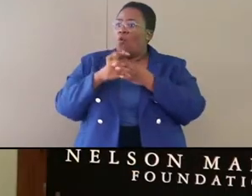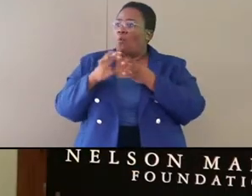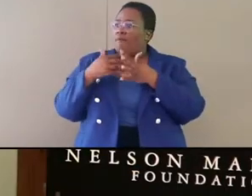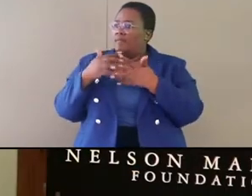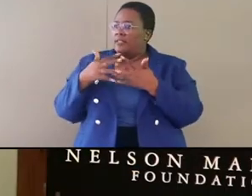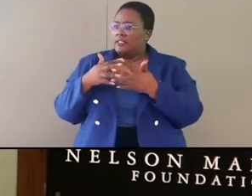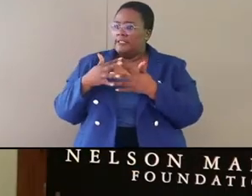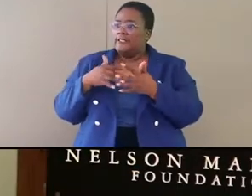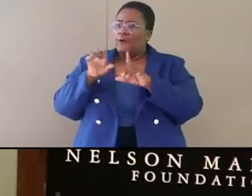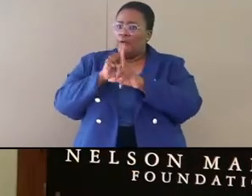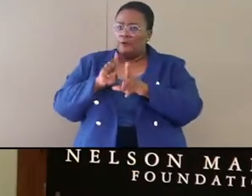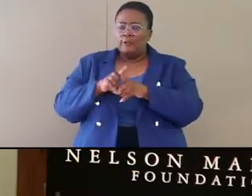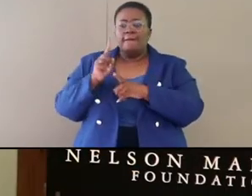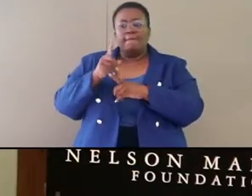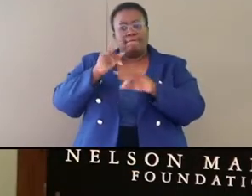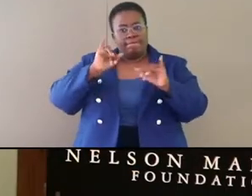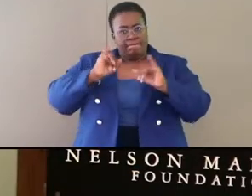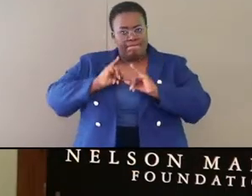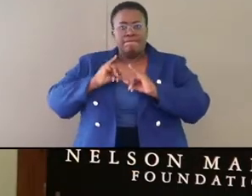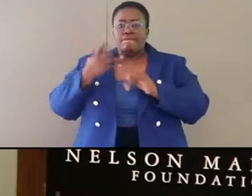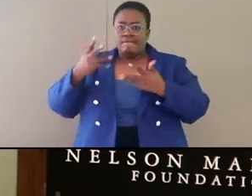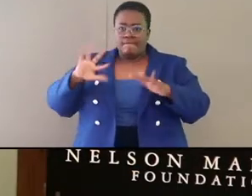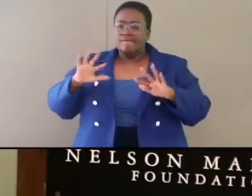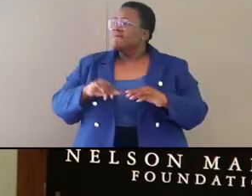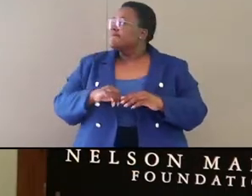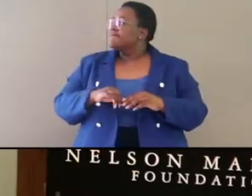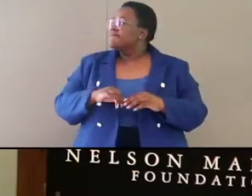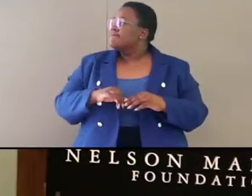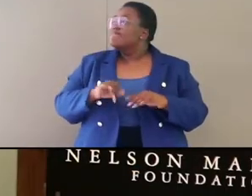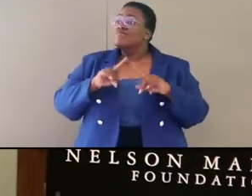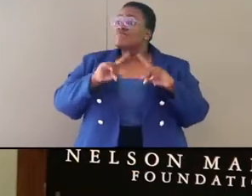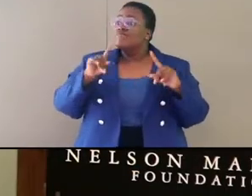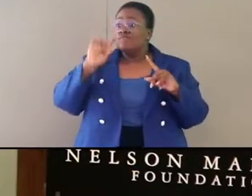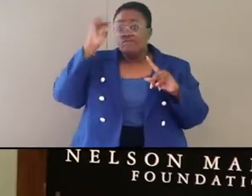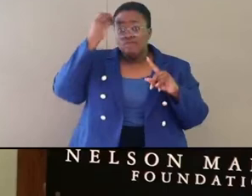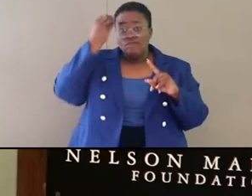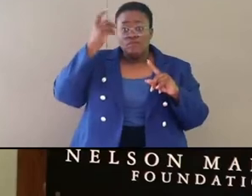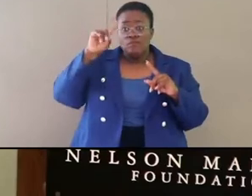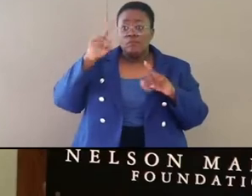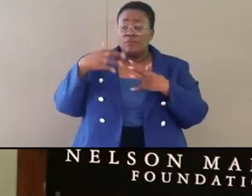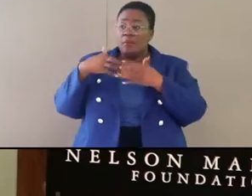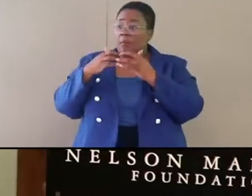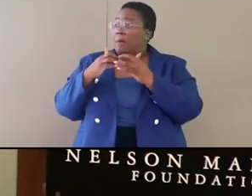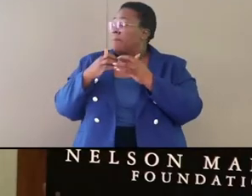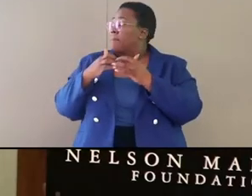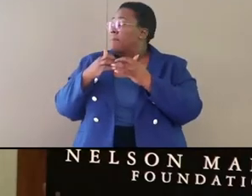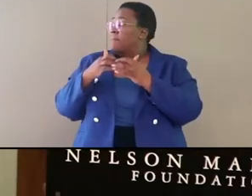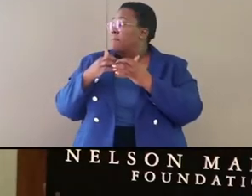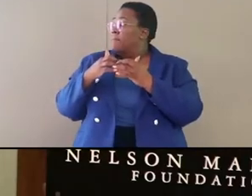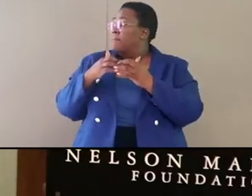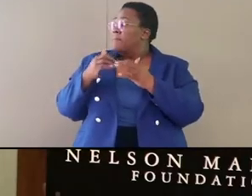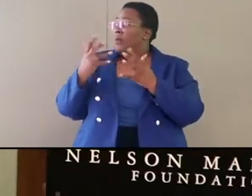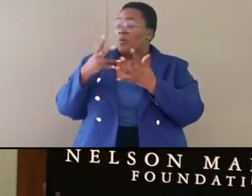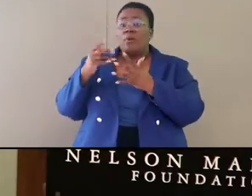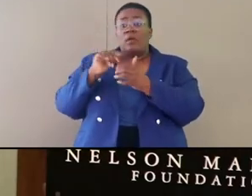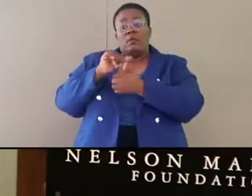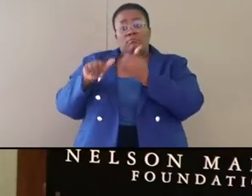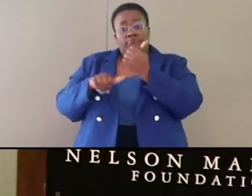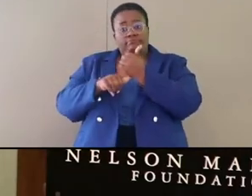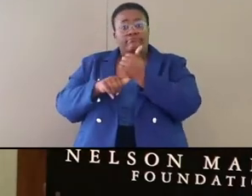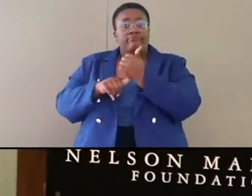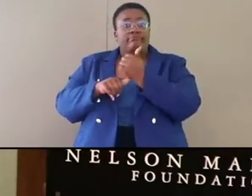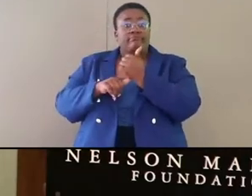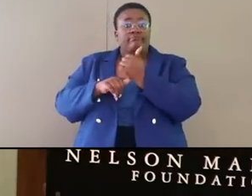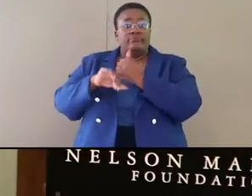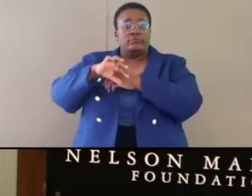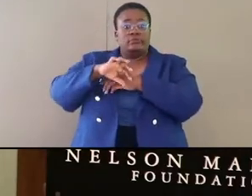also absolutely integral to this and also actually interesting, they're setting up a new office on the rights of the child in the presidency. They're not